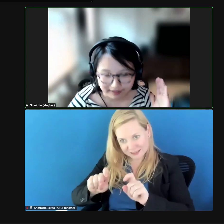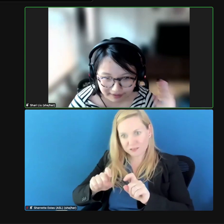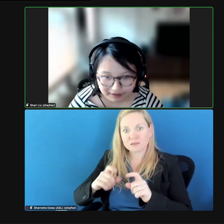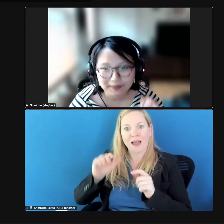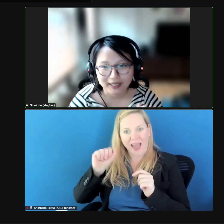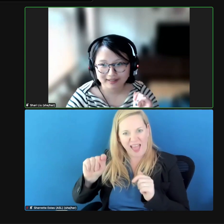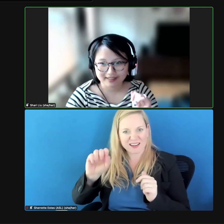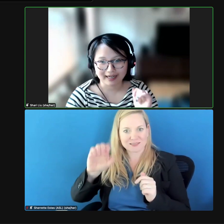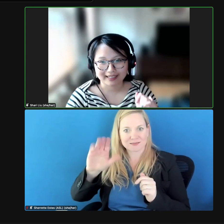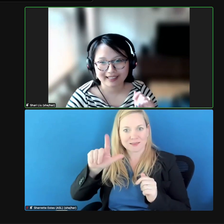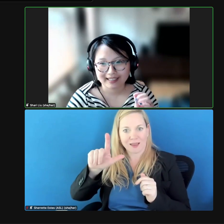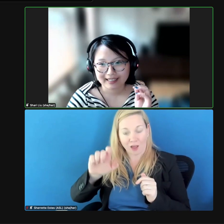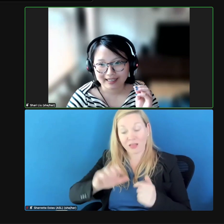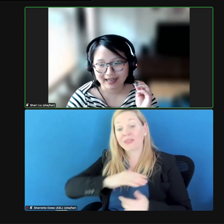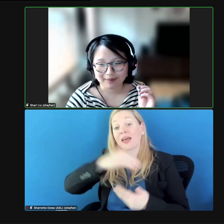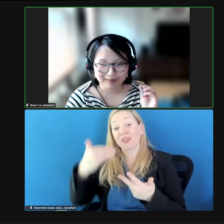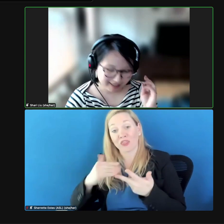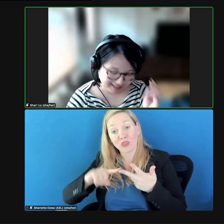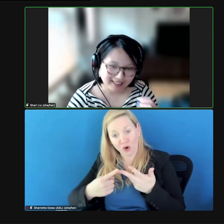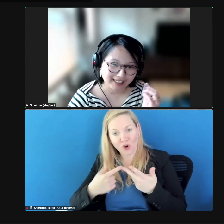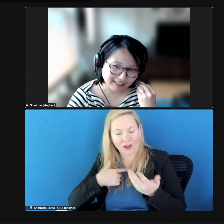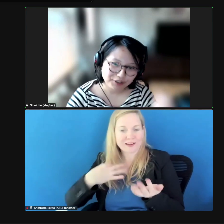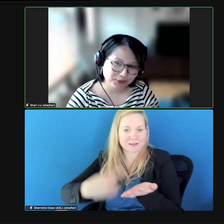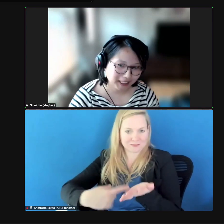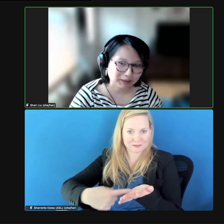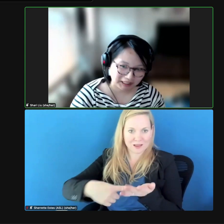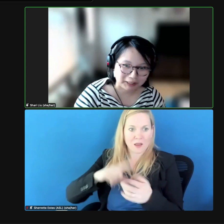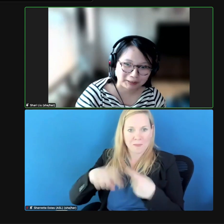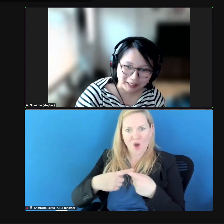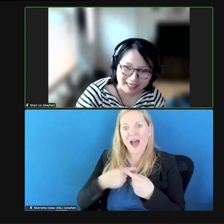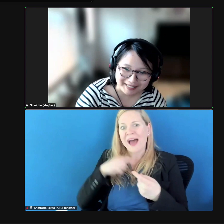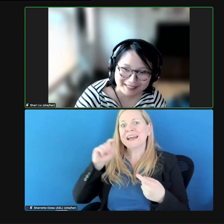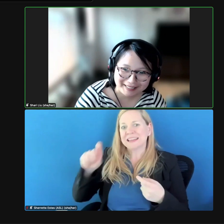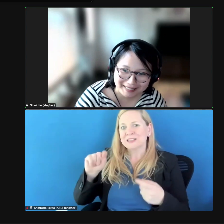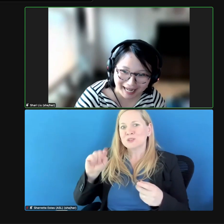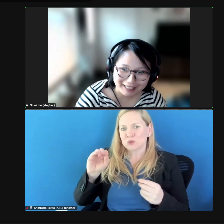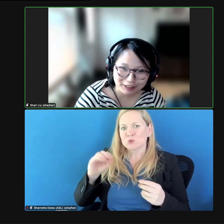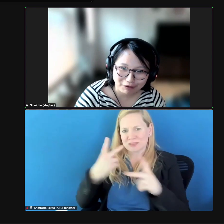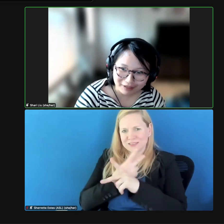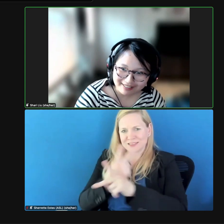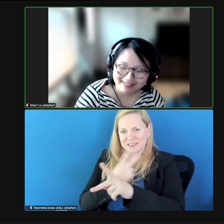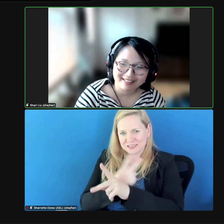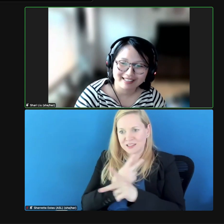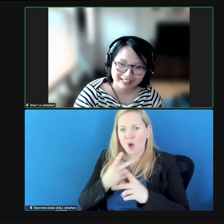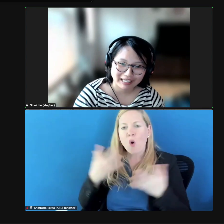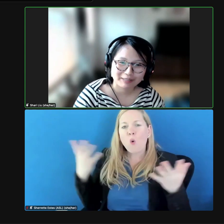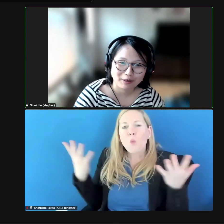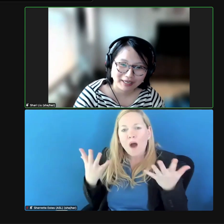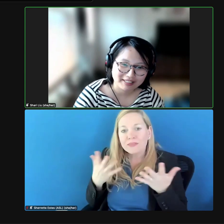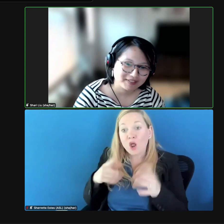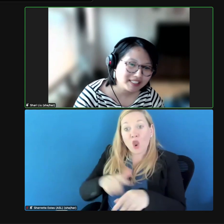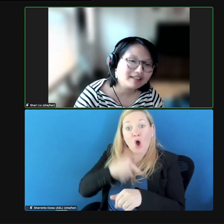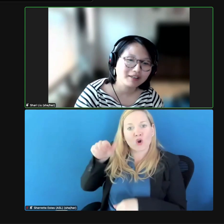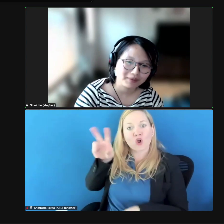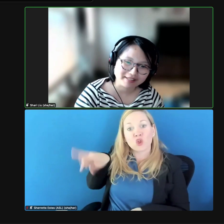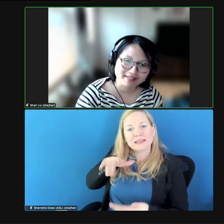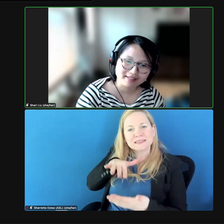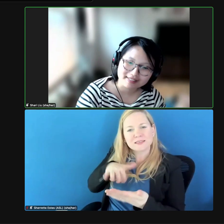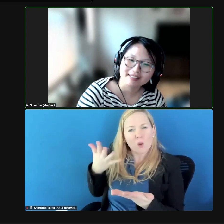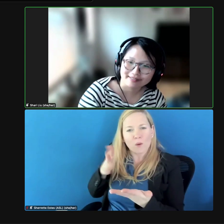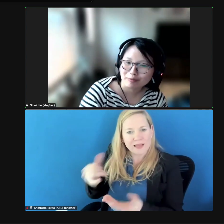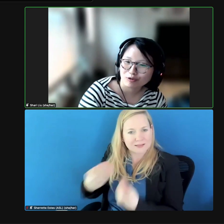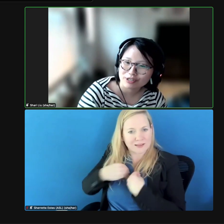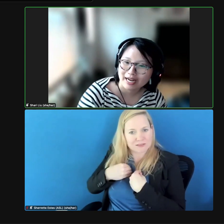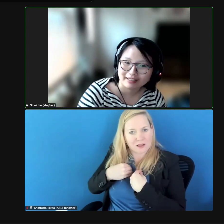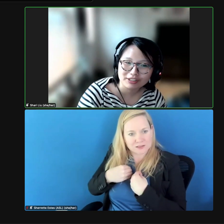And then in the third part of the talk, I said I need to sort out what longer looking in these studies actually reflects, and I talked about ways of dealing with